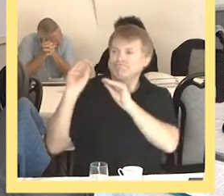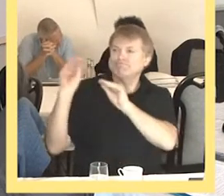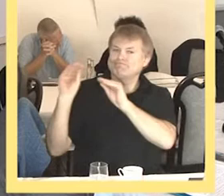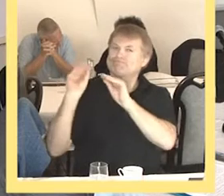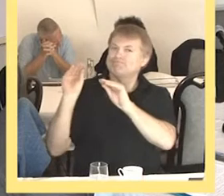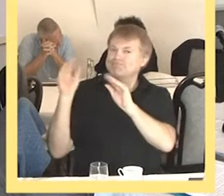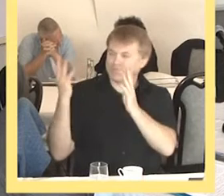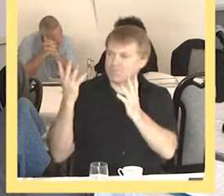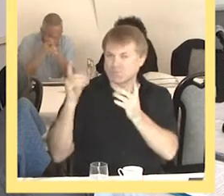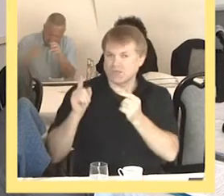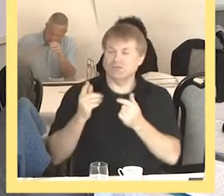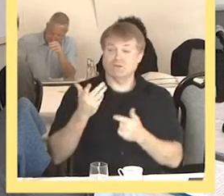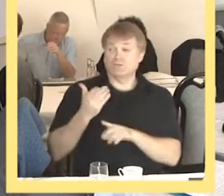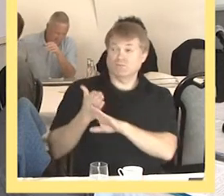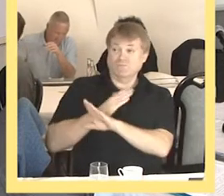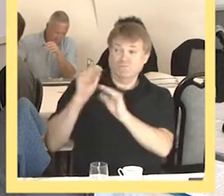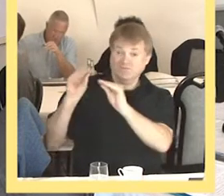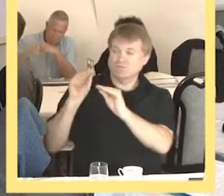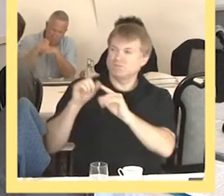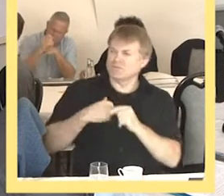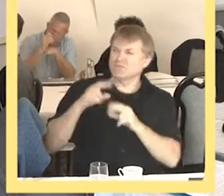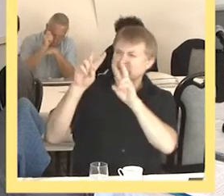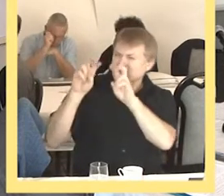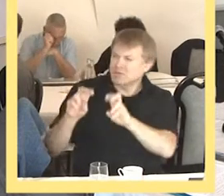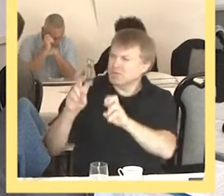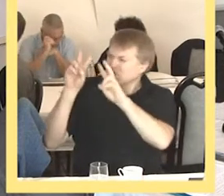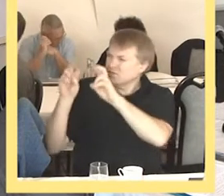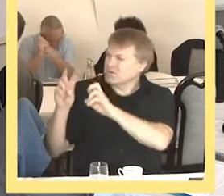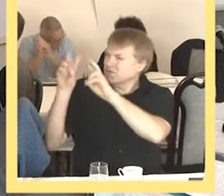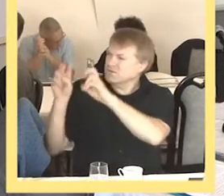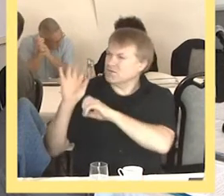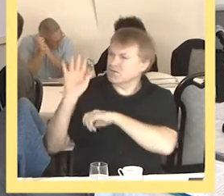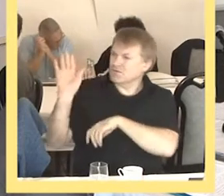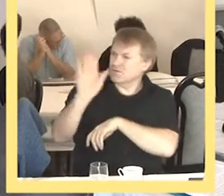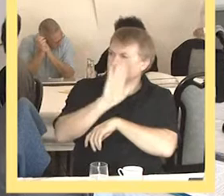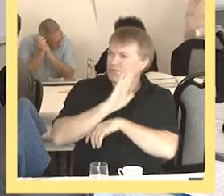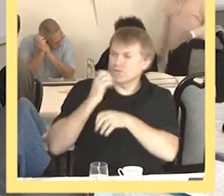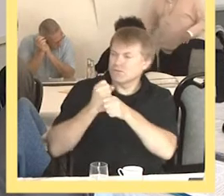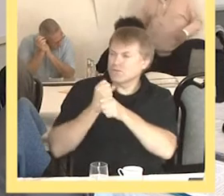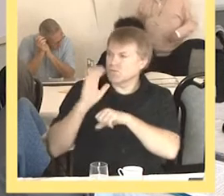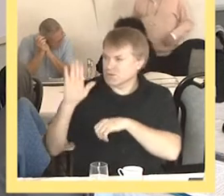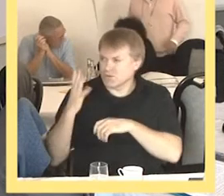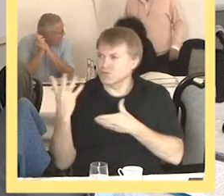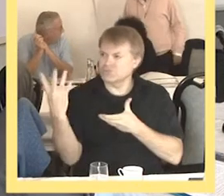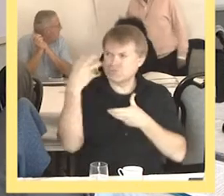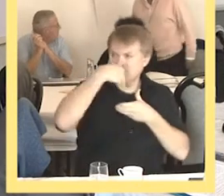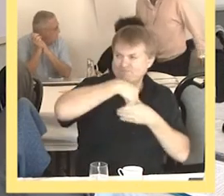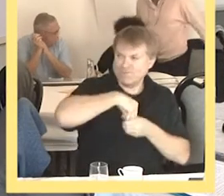they play in the curriculum. I think that maybe it's not very large, and then we